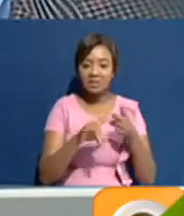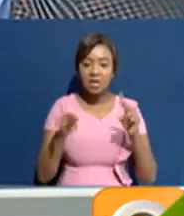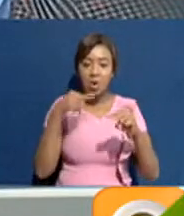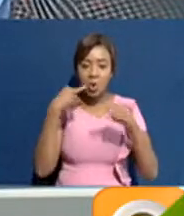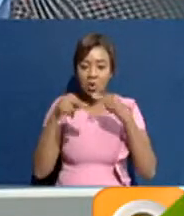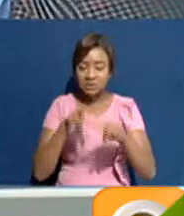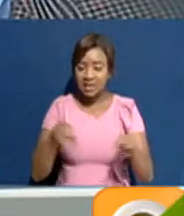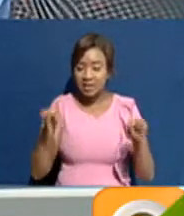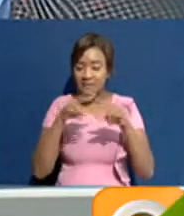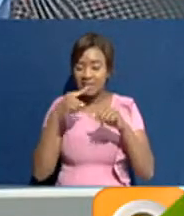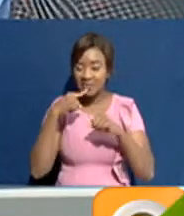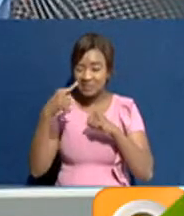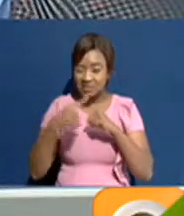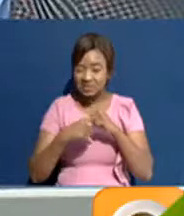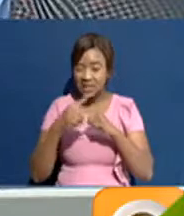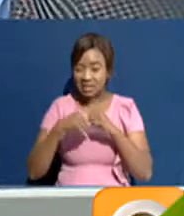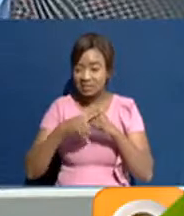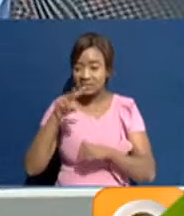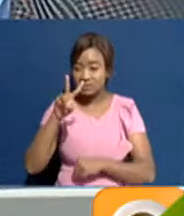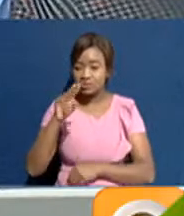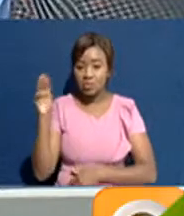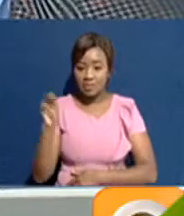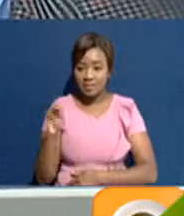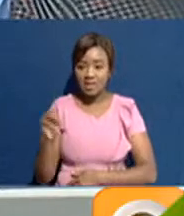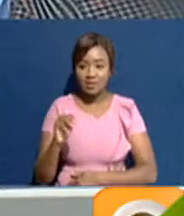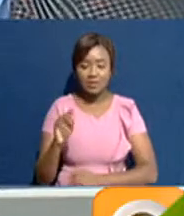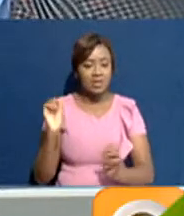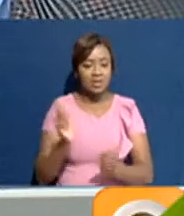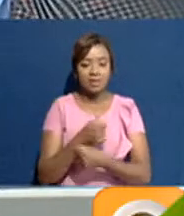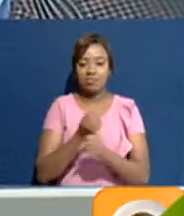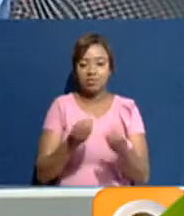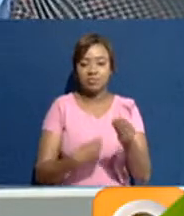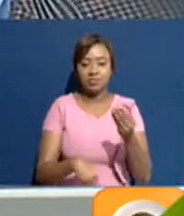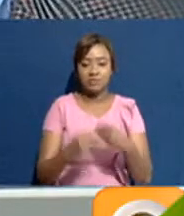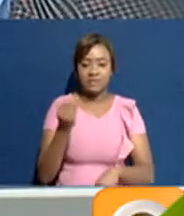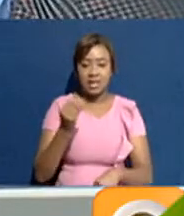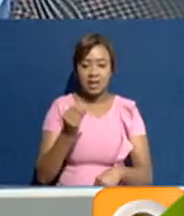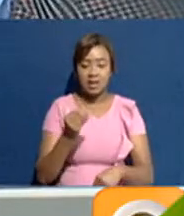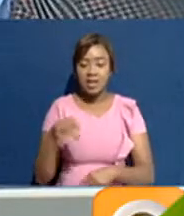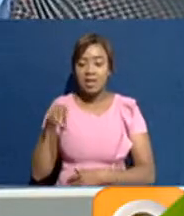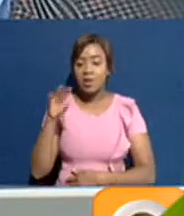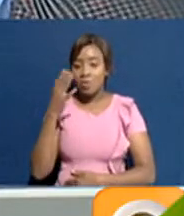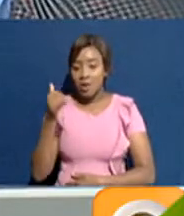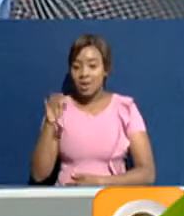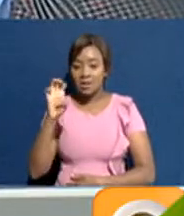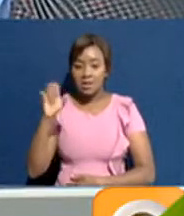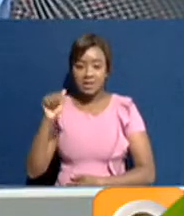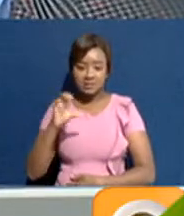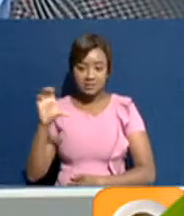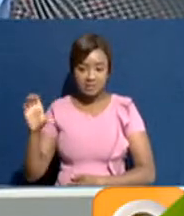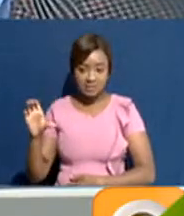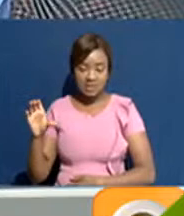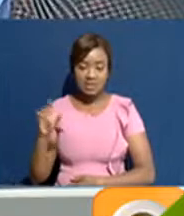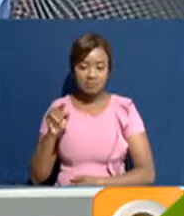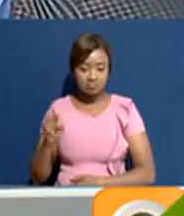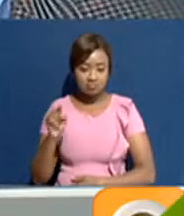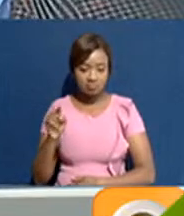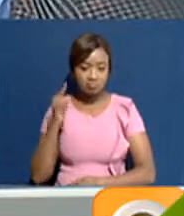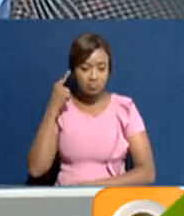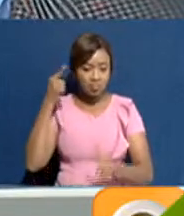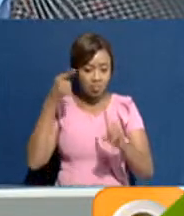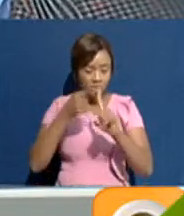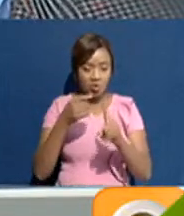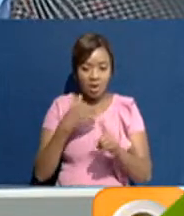at 662 million shillings, targeted by Ethics and Anti-Corruption Commission, EACC,